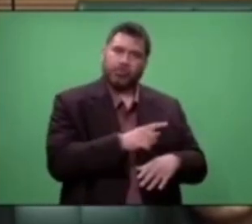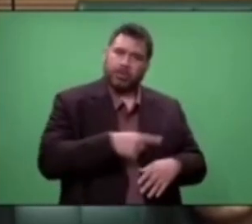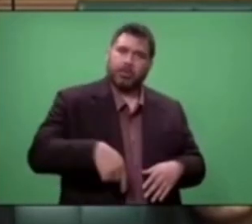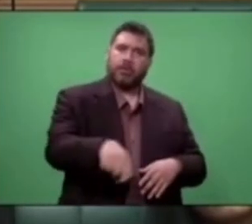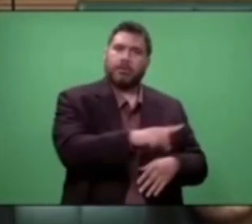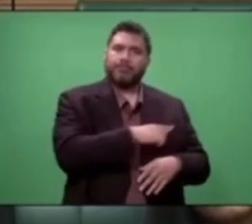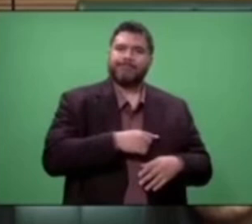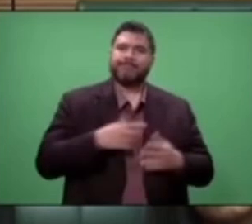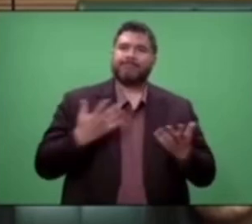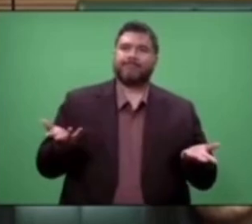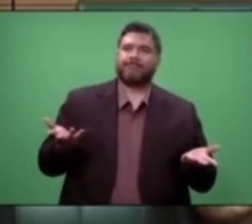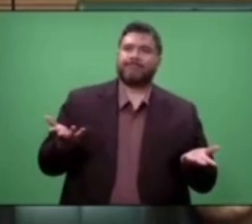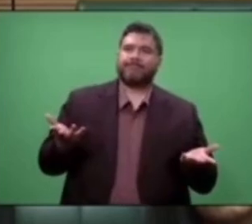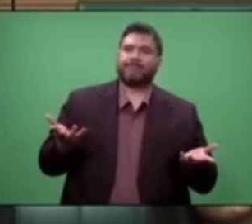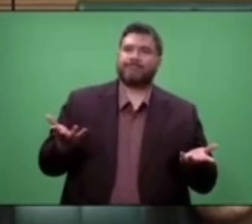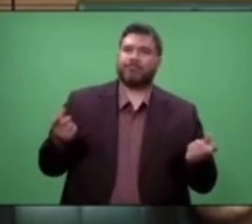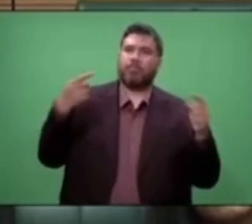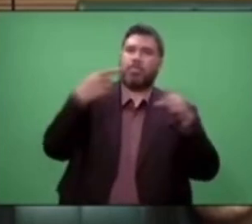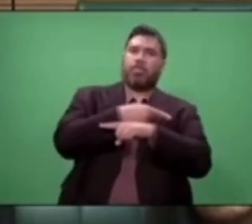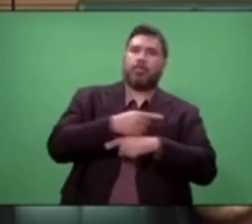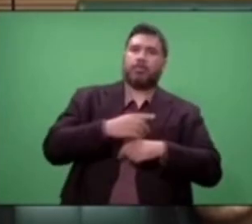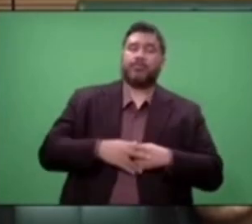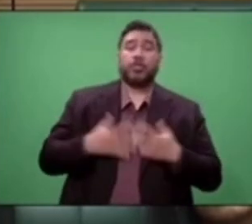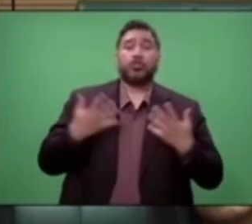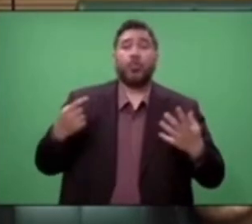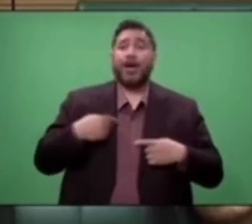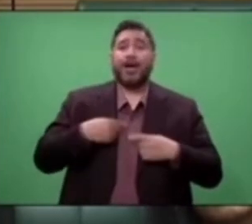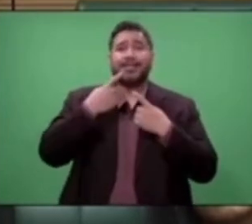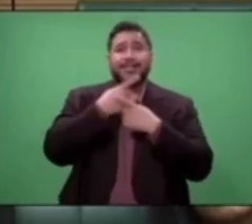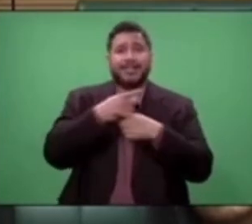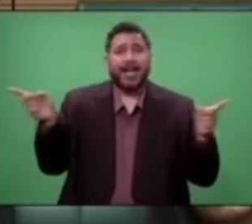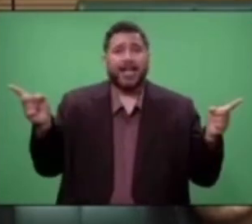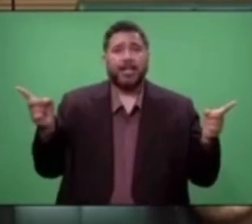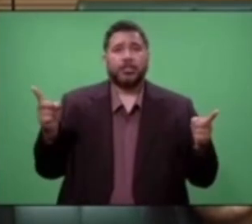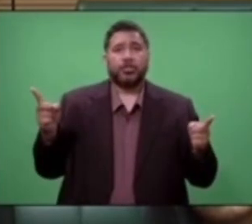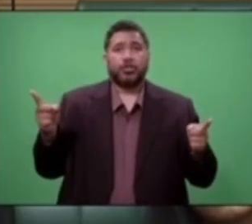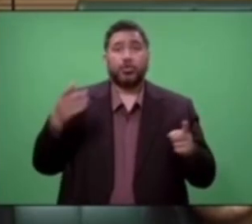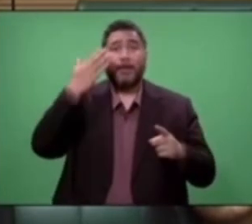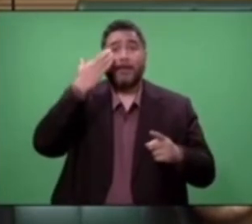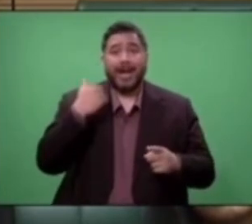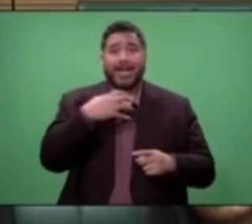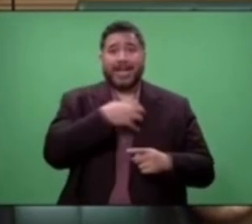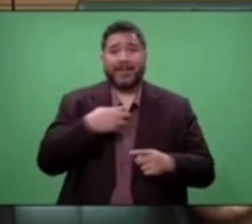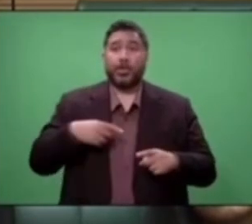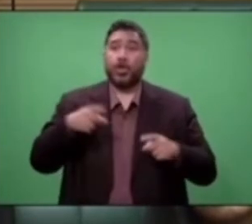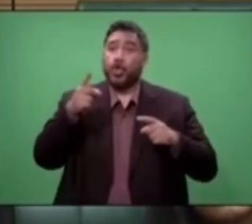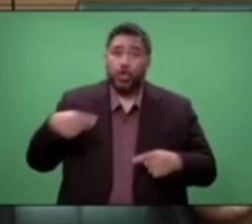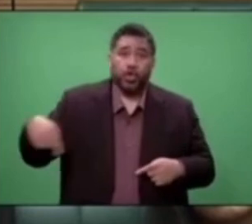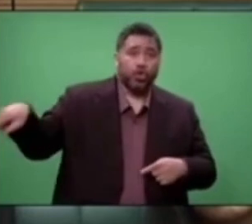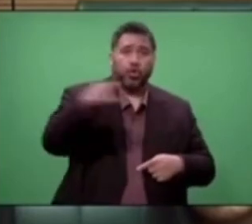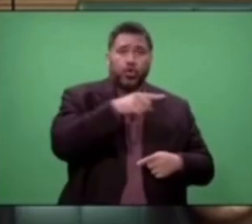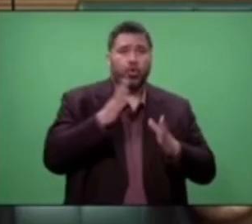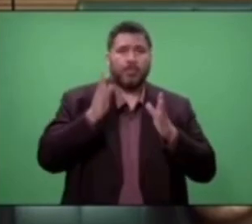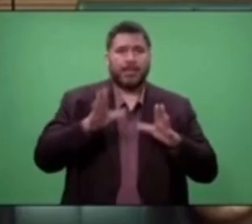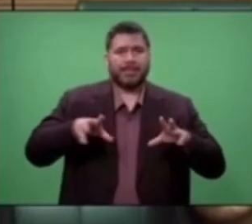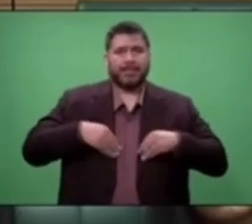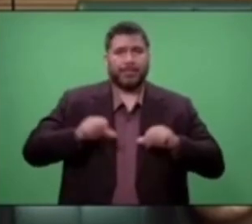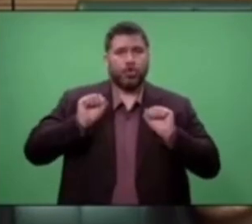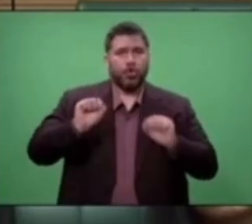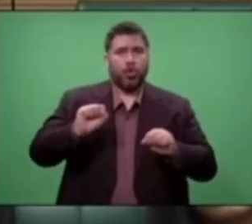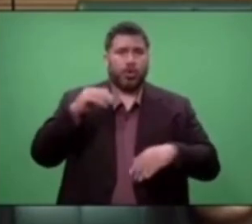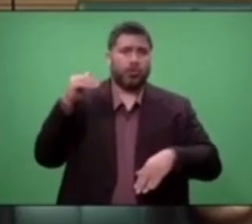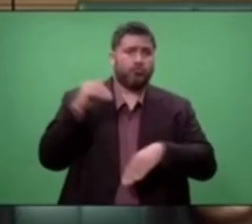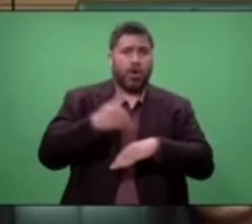And today, I say to the Pākehā state, you must answer to your crimes against all